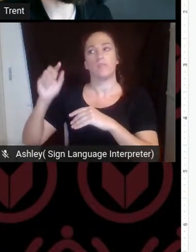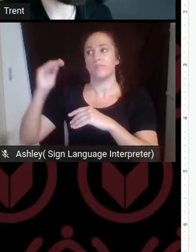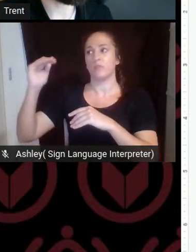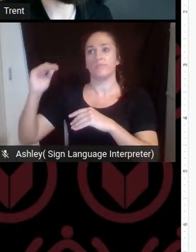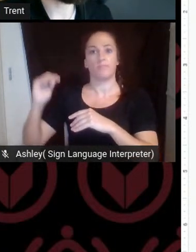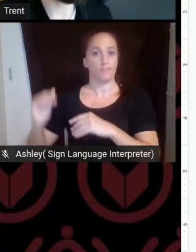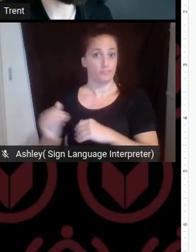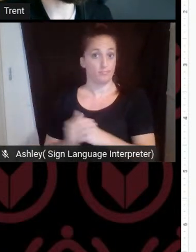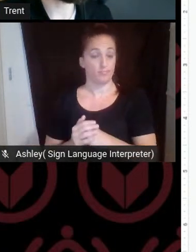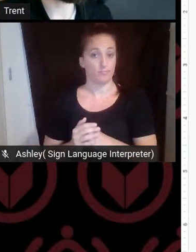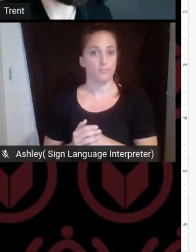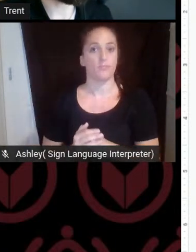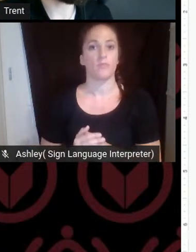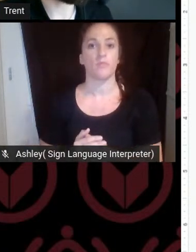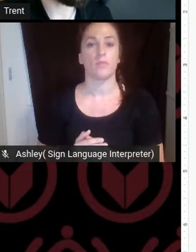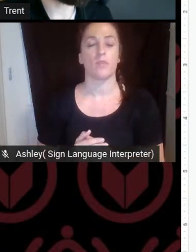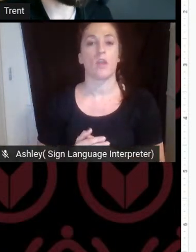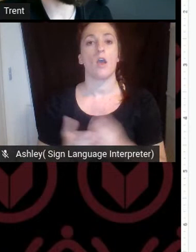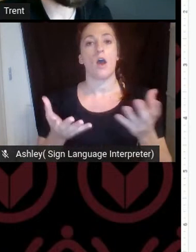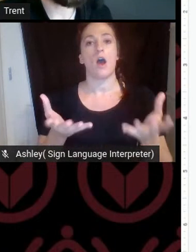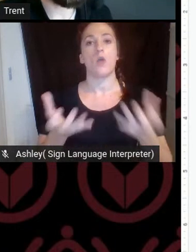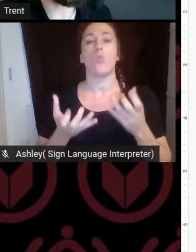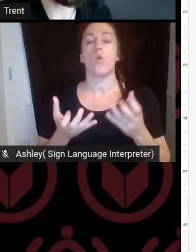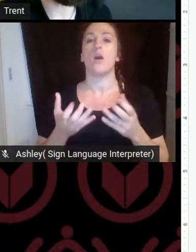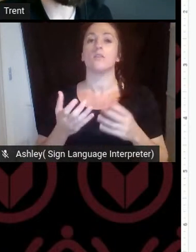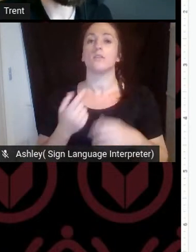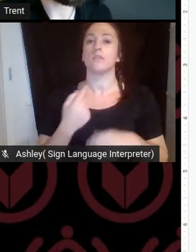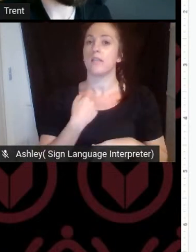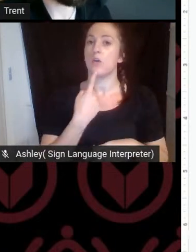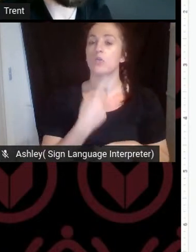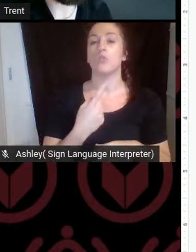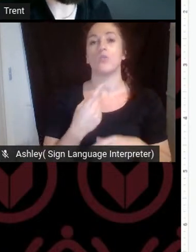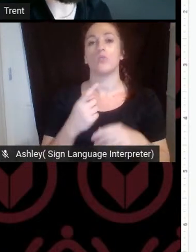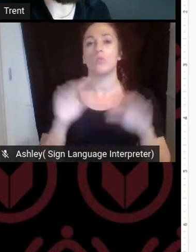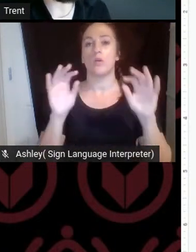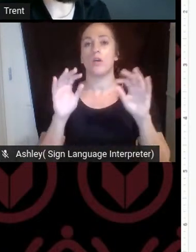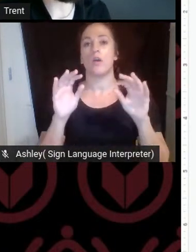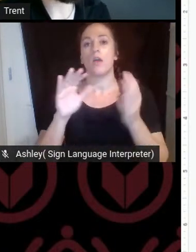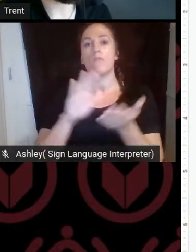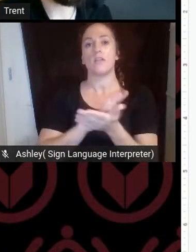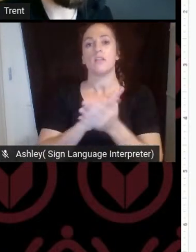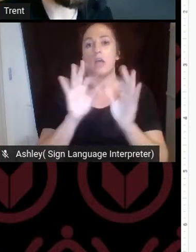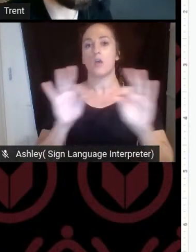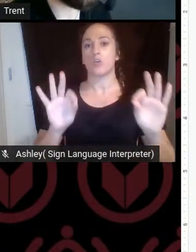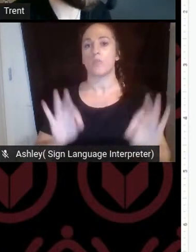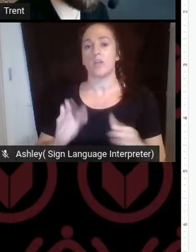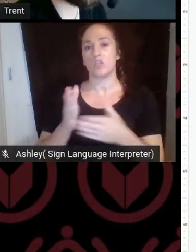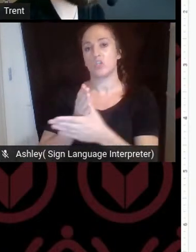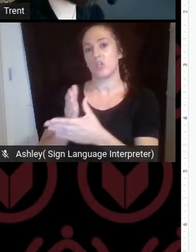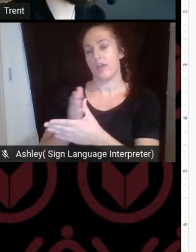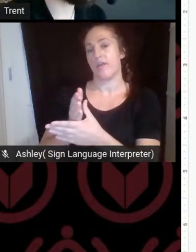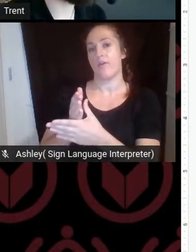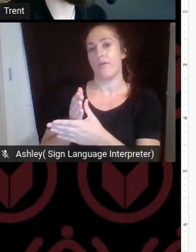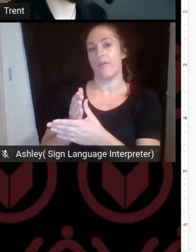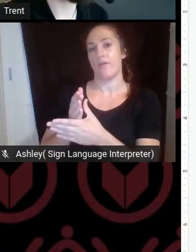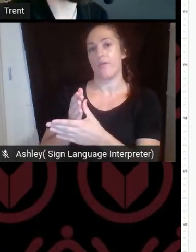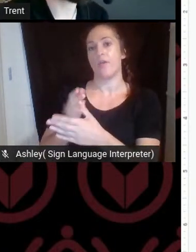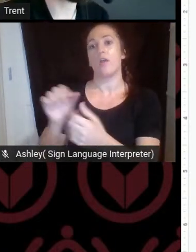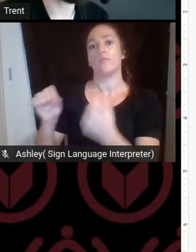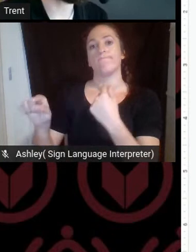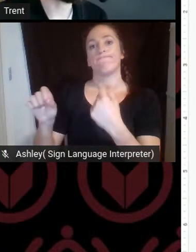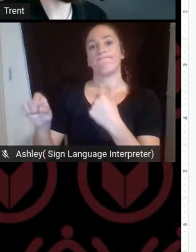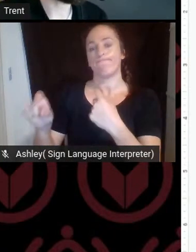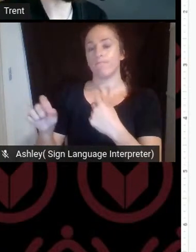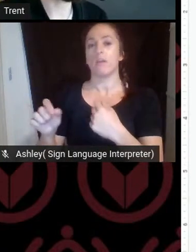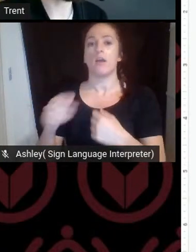about is sharing from a document itself. I know that we're running short on time, so I'm going to wrap this up. This will be the last thing that we're able to